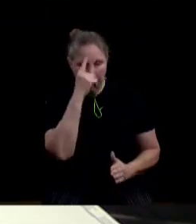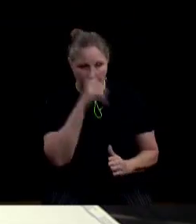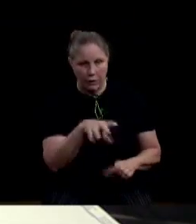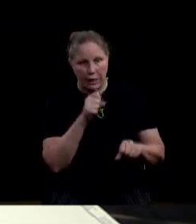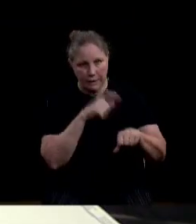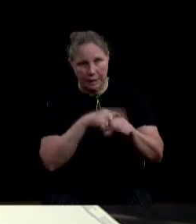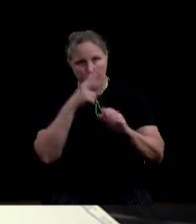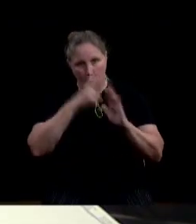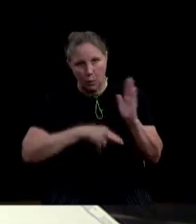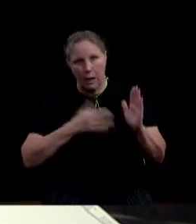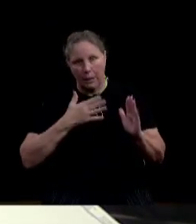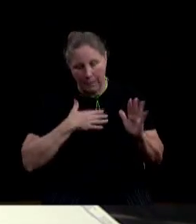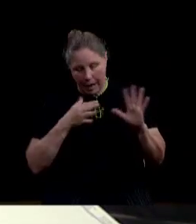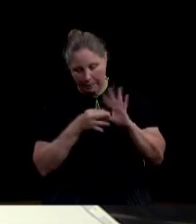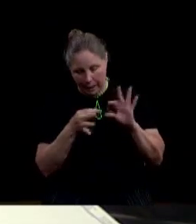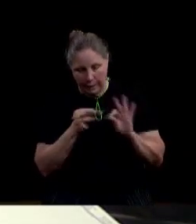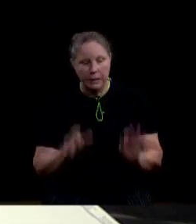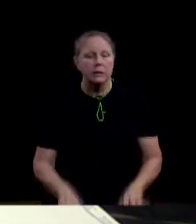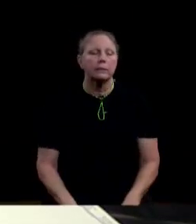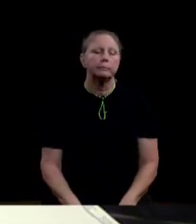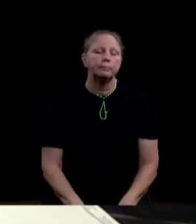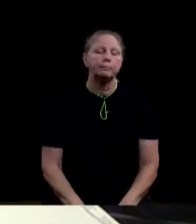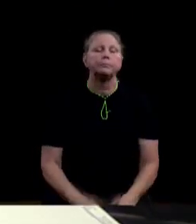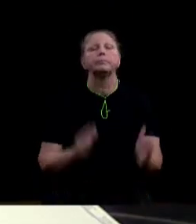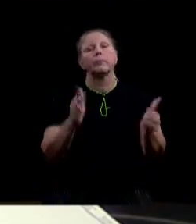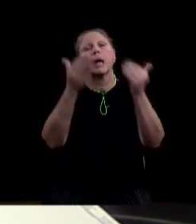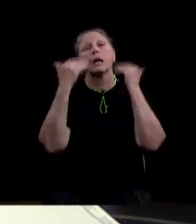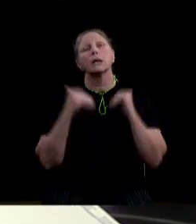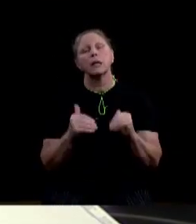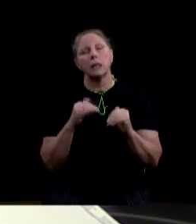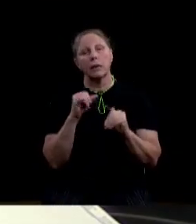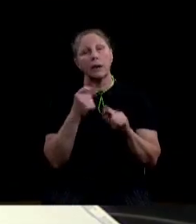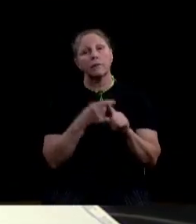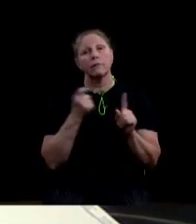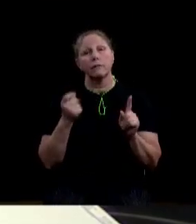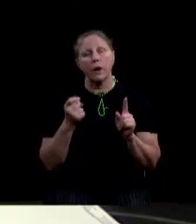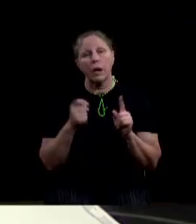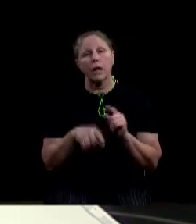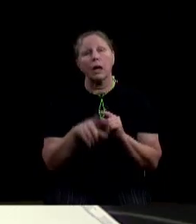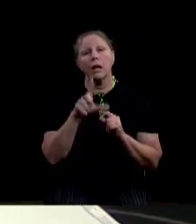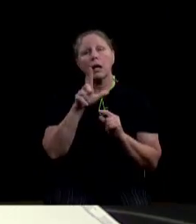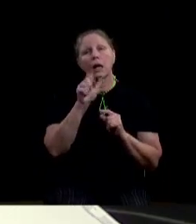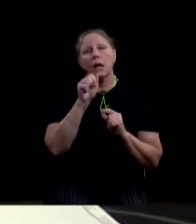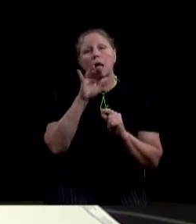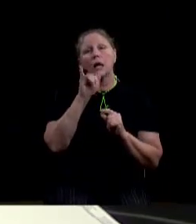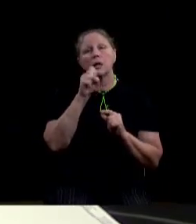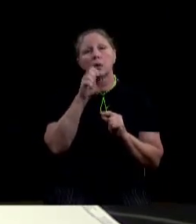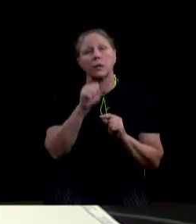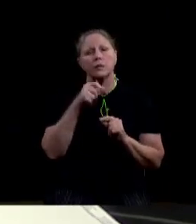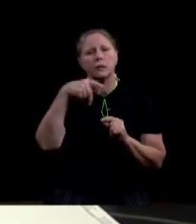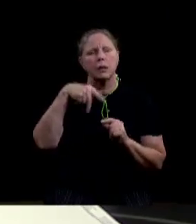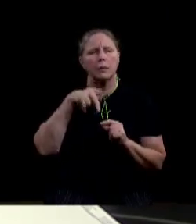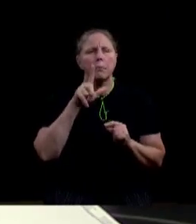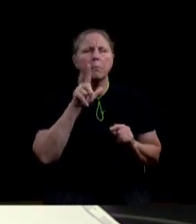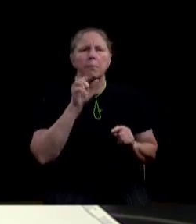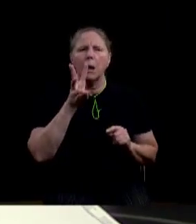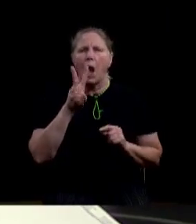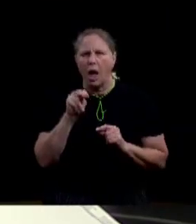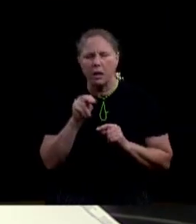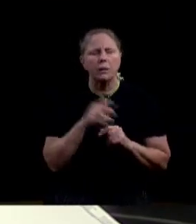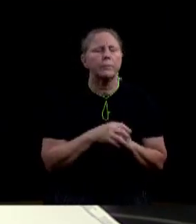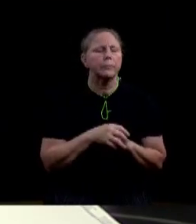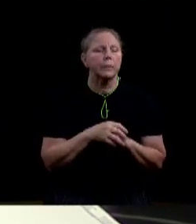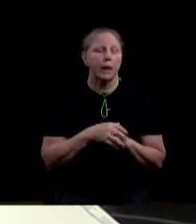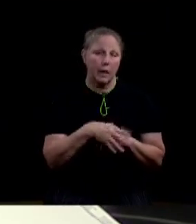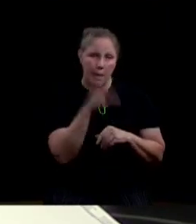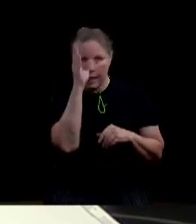The next comment is from Larissa Fallon. Hello, I am commenting regarding the mandatory mask